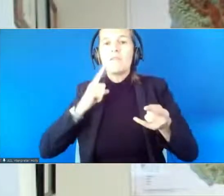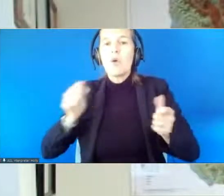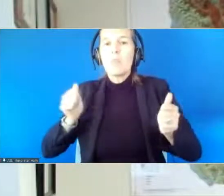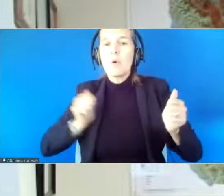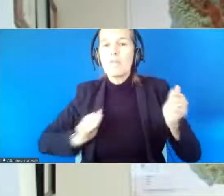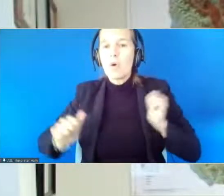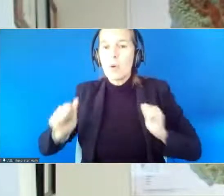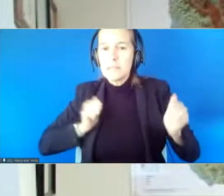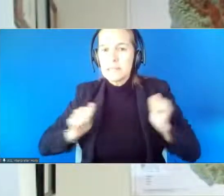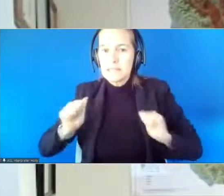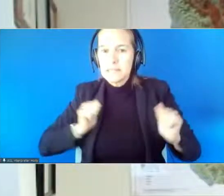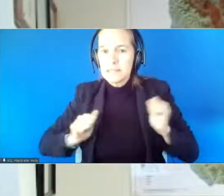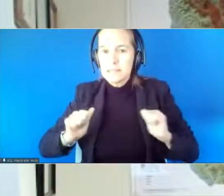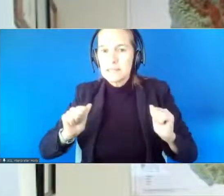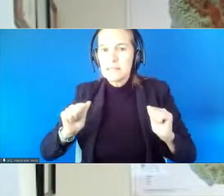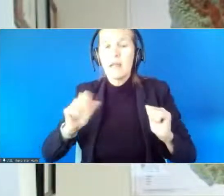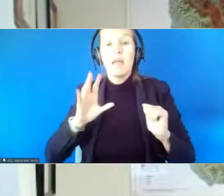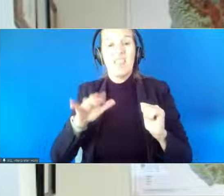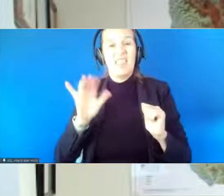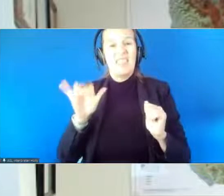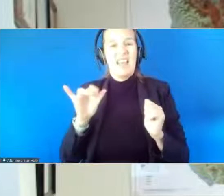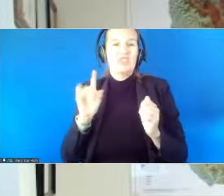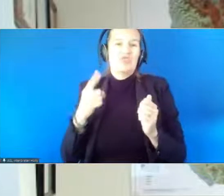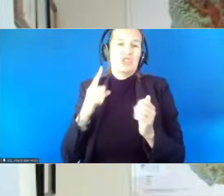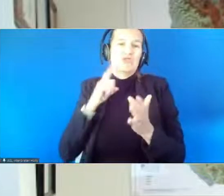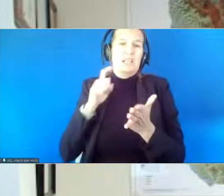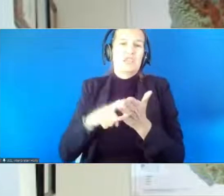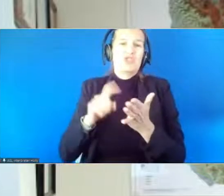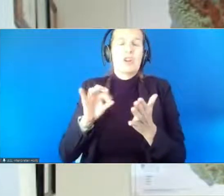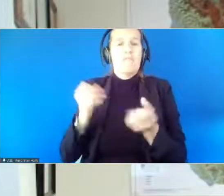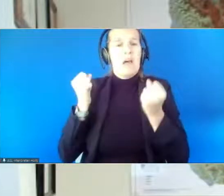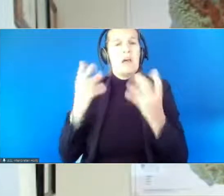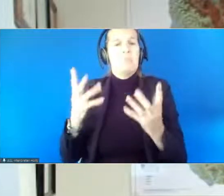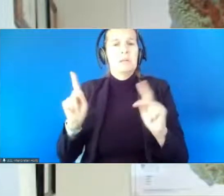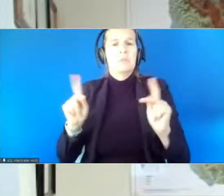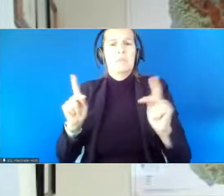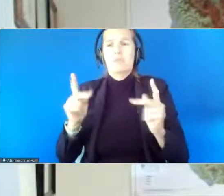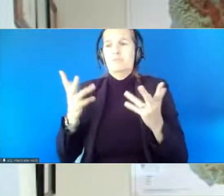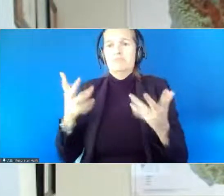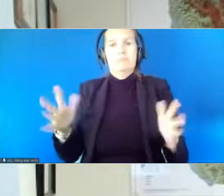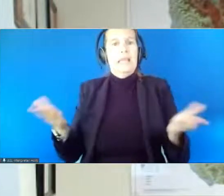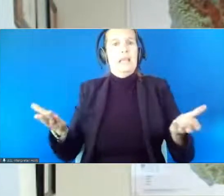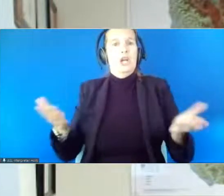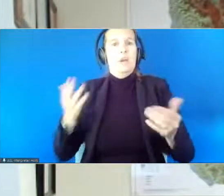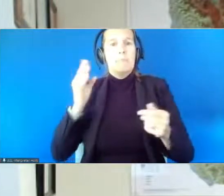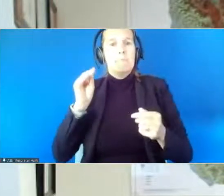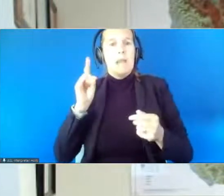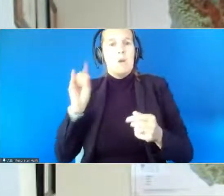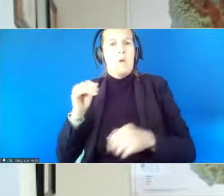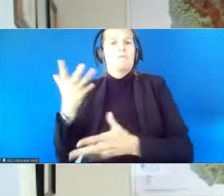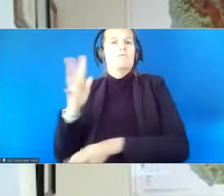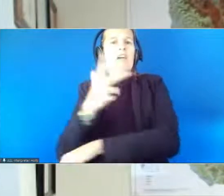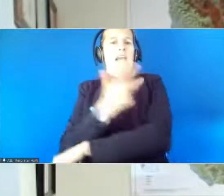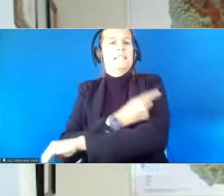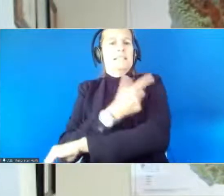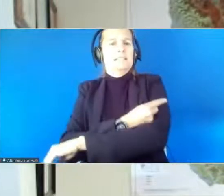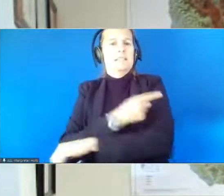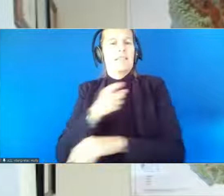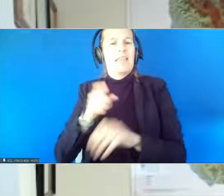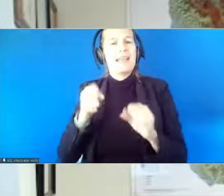This acknowledges how many in our community have been vaccinated and allows them to safely enjoy more cultural